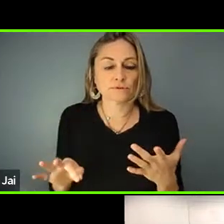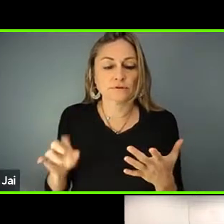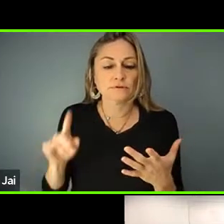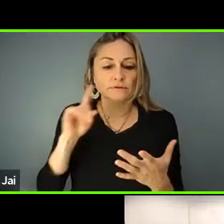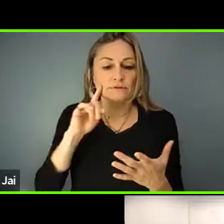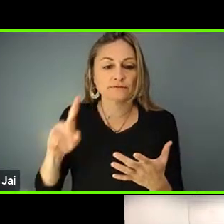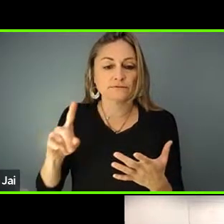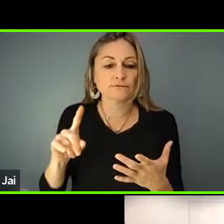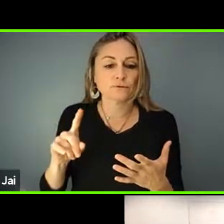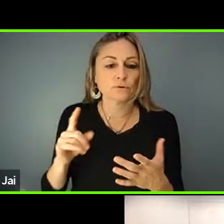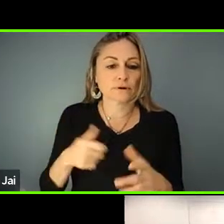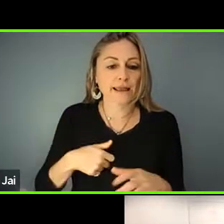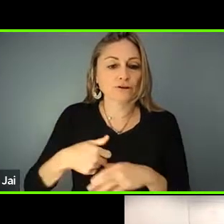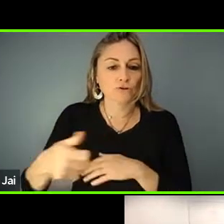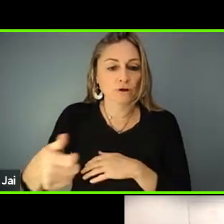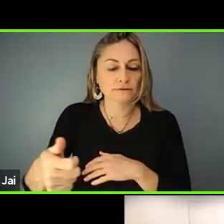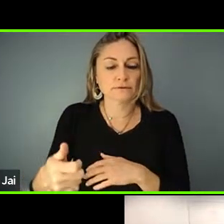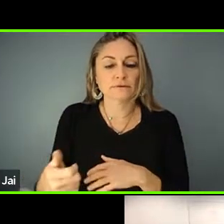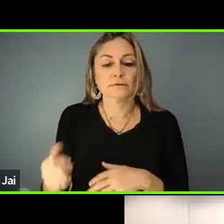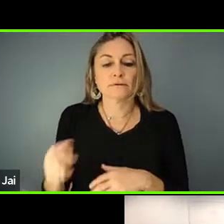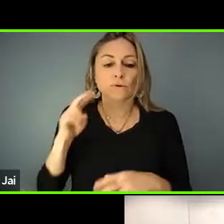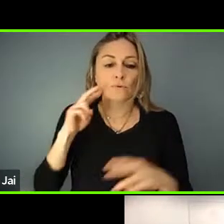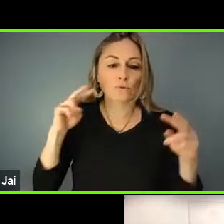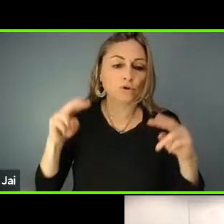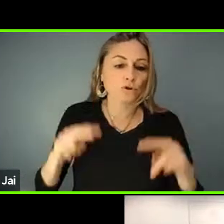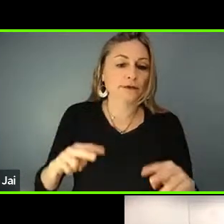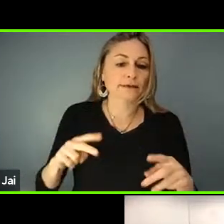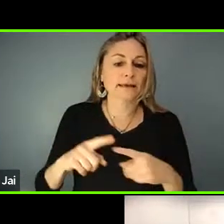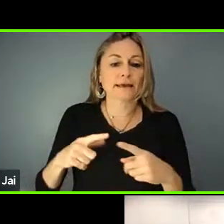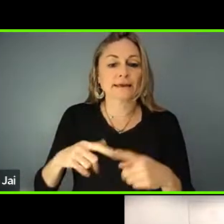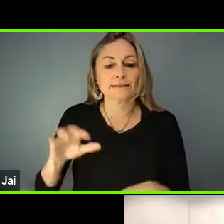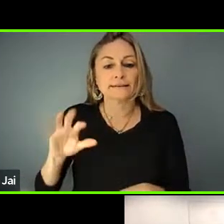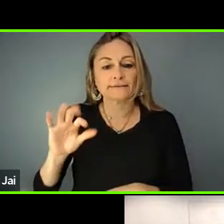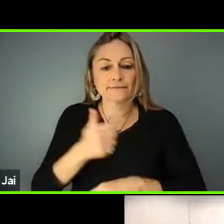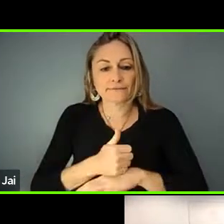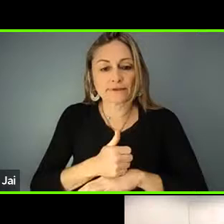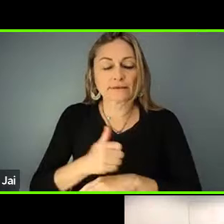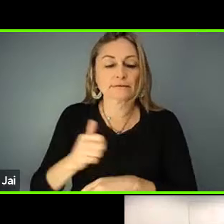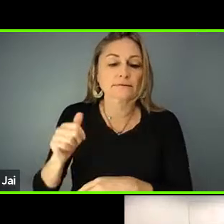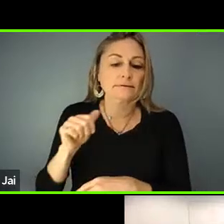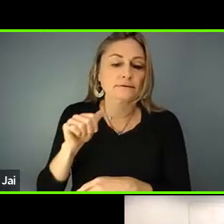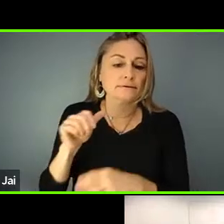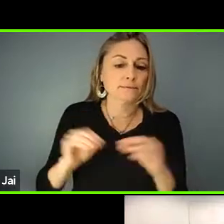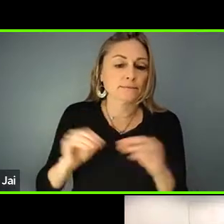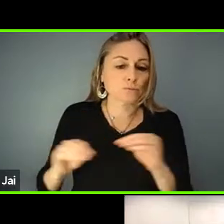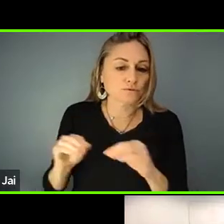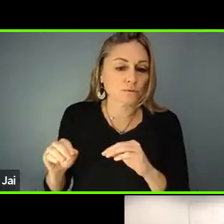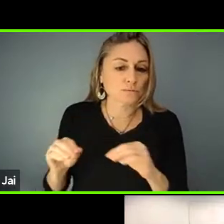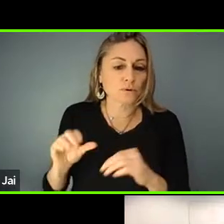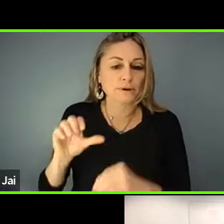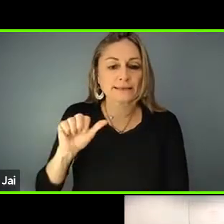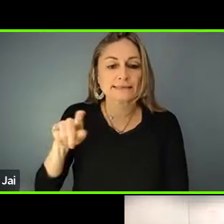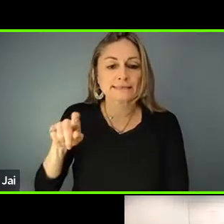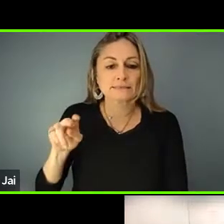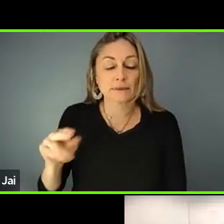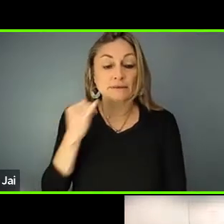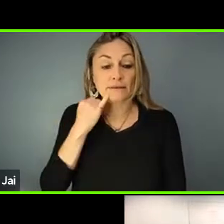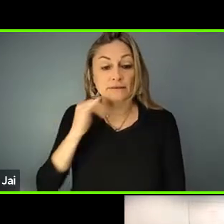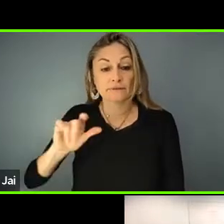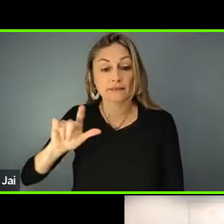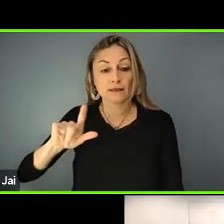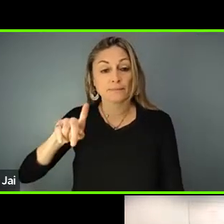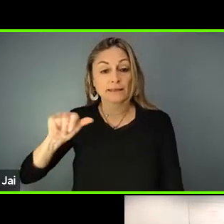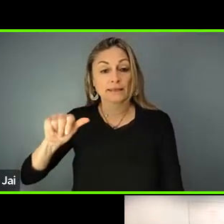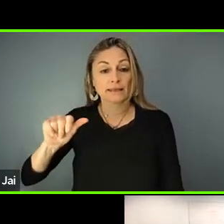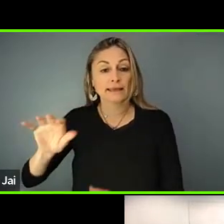crossing. So we are going to look at the fixed span. We'll look at a movable span as well. If the LPA is chosen, but